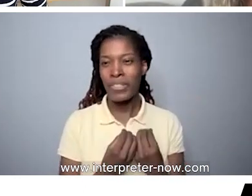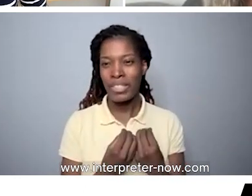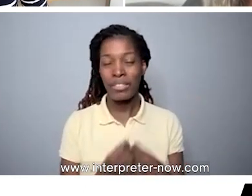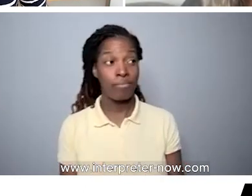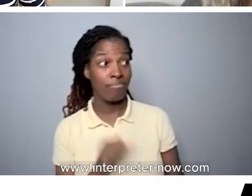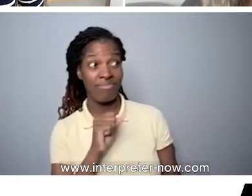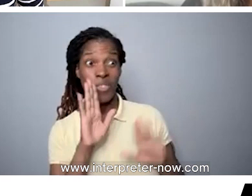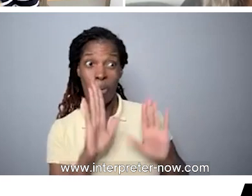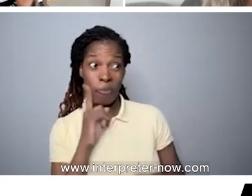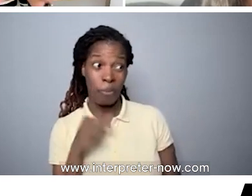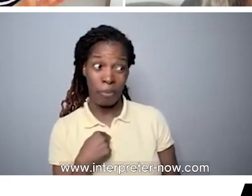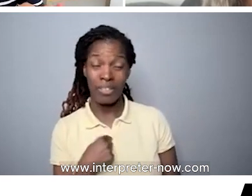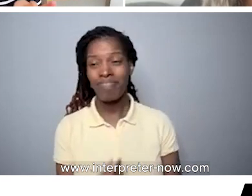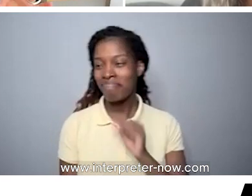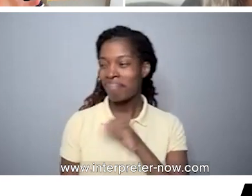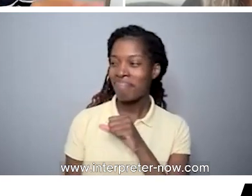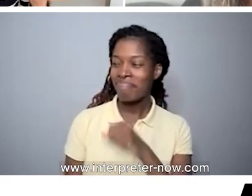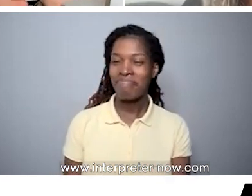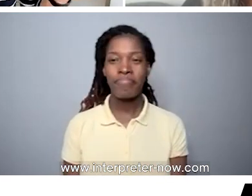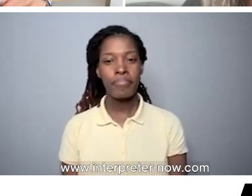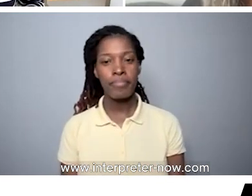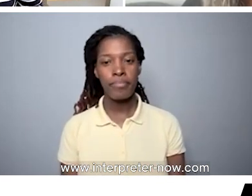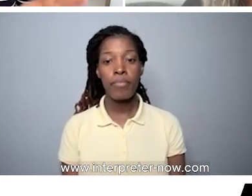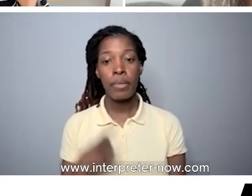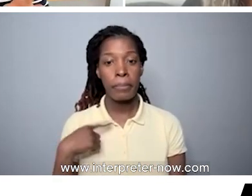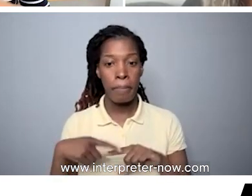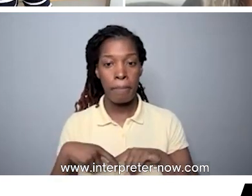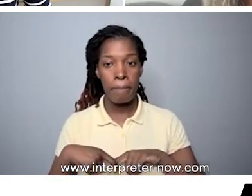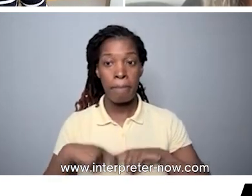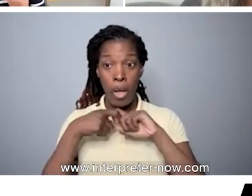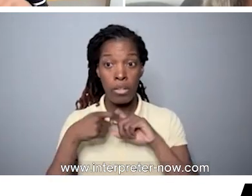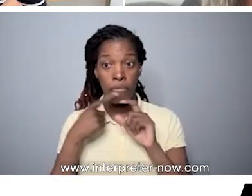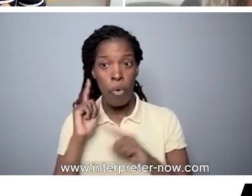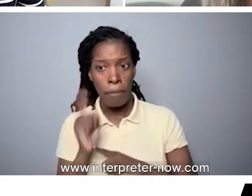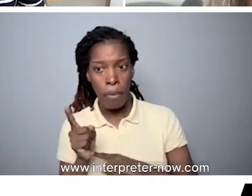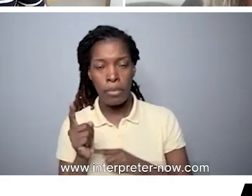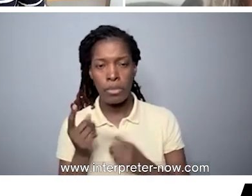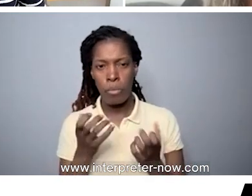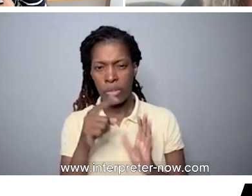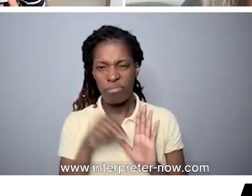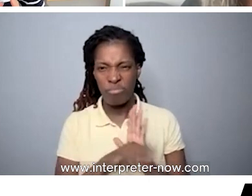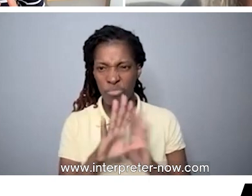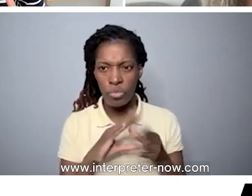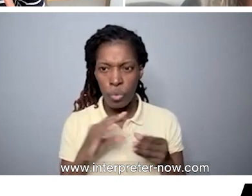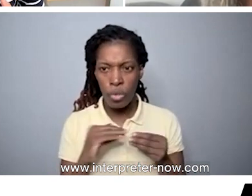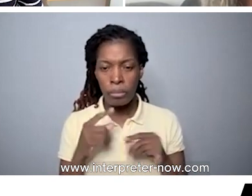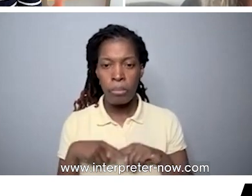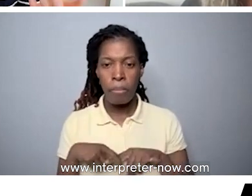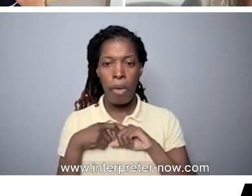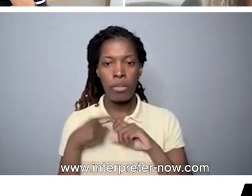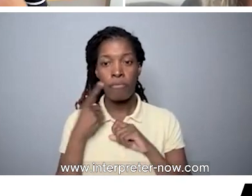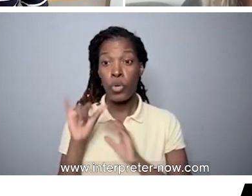Yeah. So I want to pause for a moment. I want to go deeper into your story, but just pausing for a moment for a YouTube